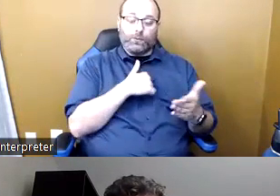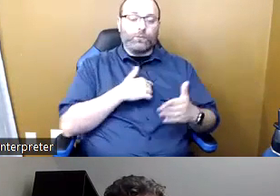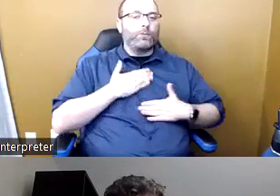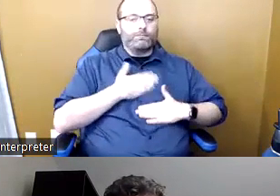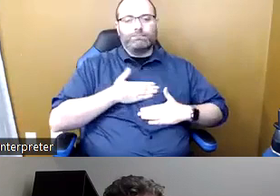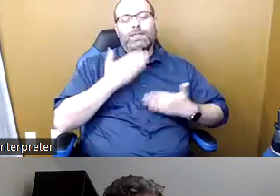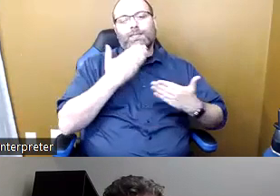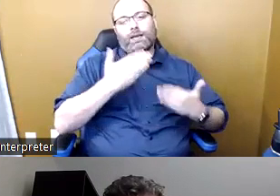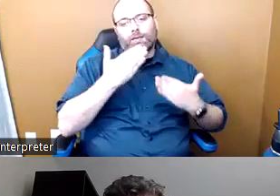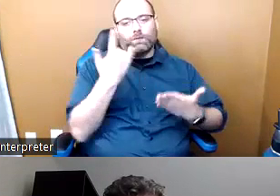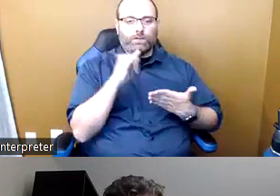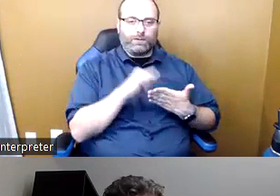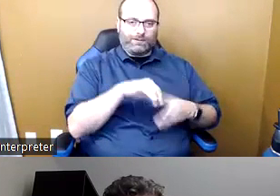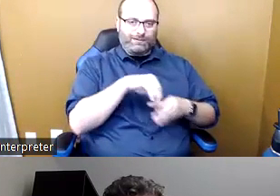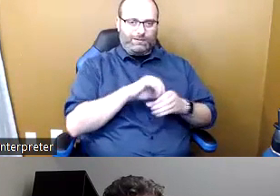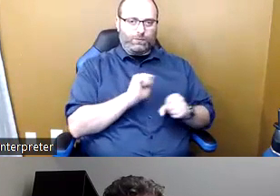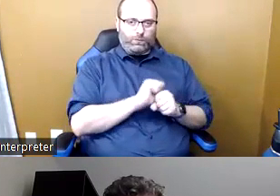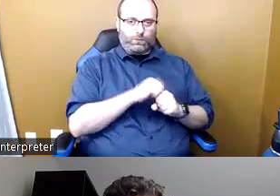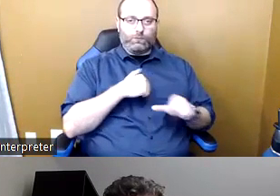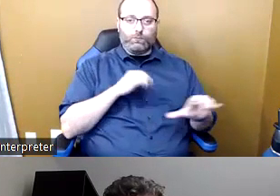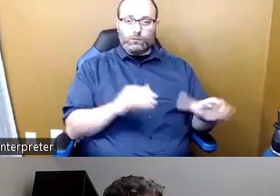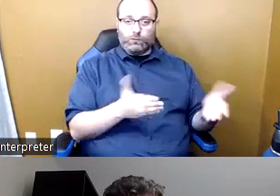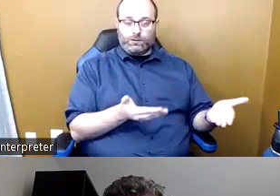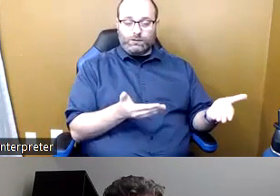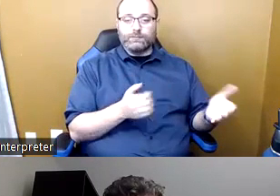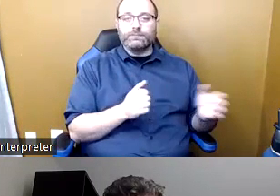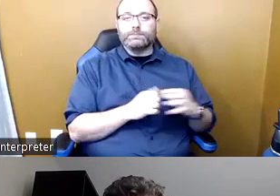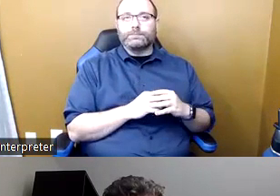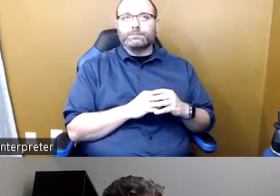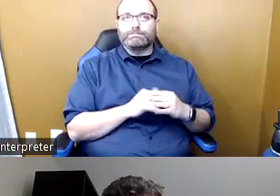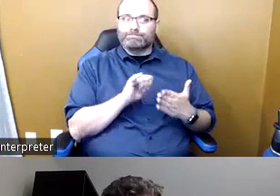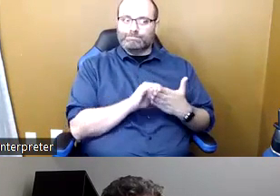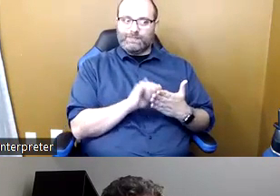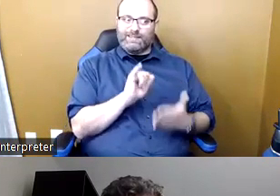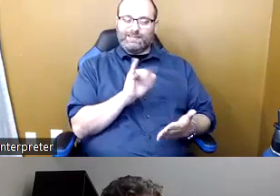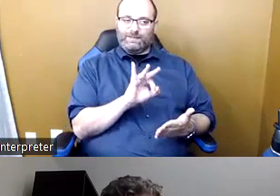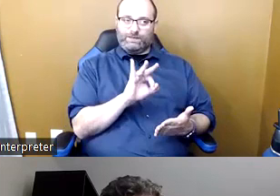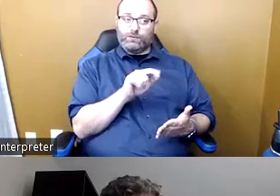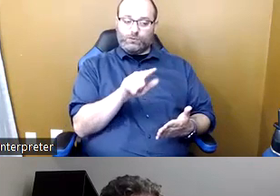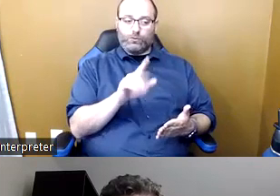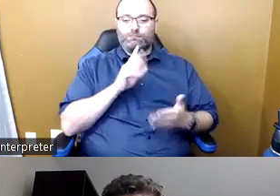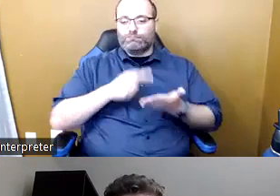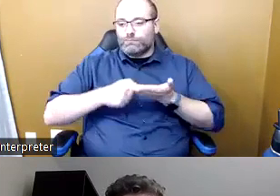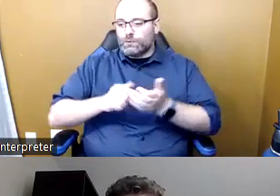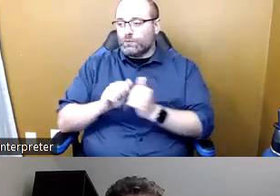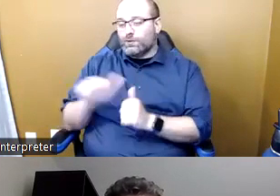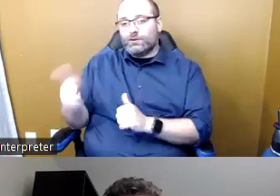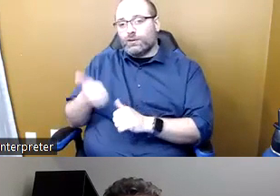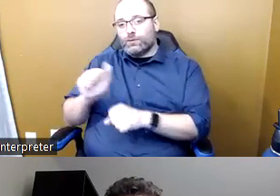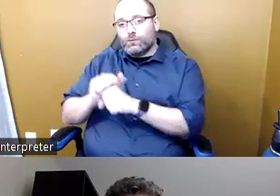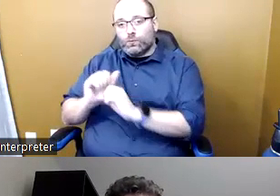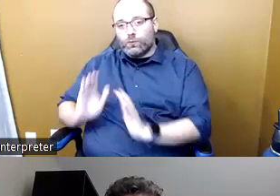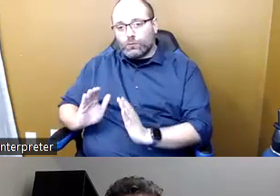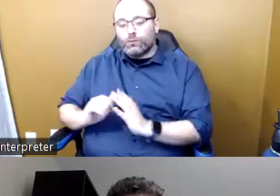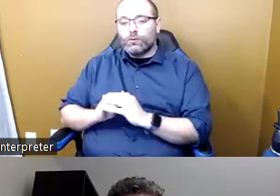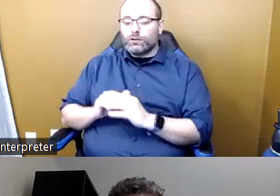appreciated in the work that I do, in that can be something that if you talk to your colleagues, might be something that's possible